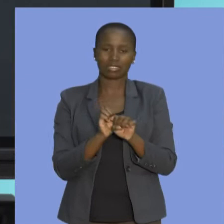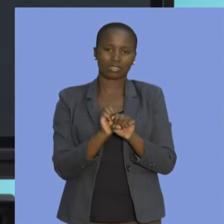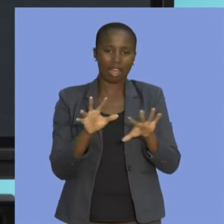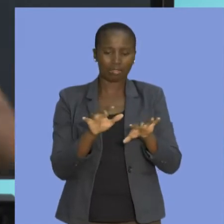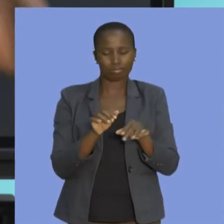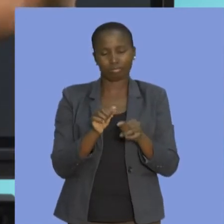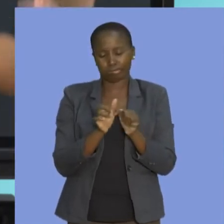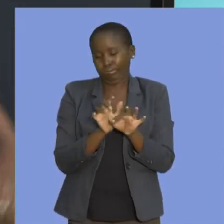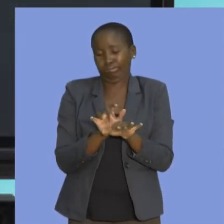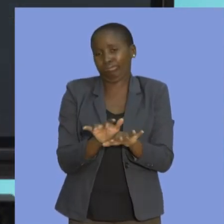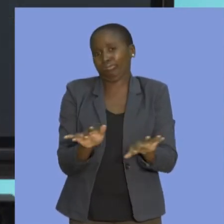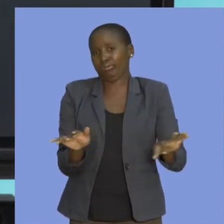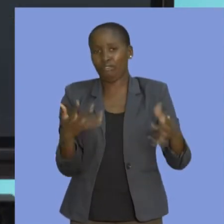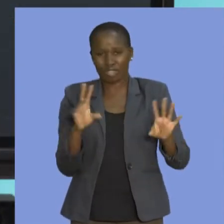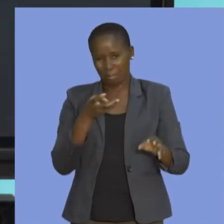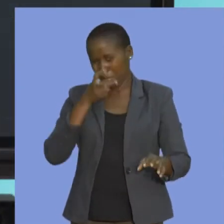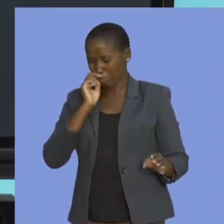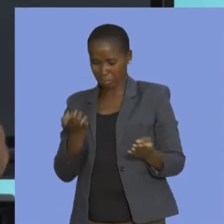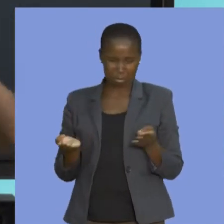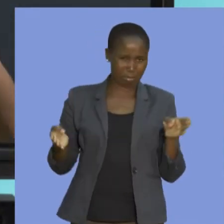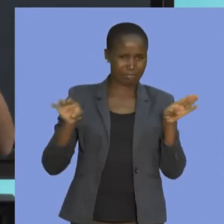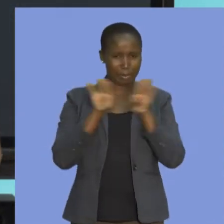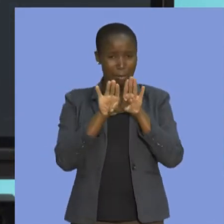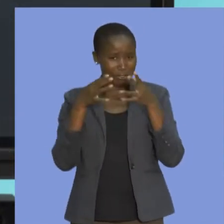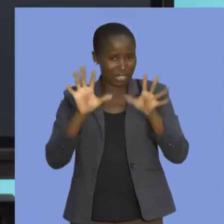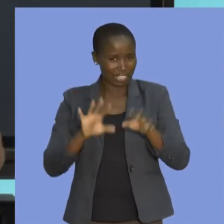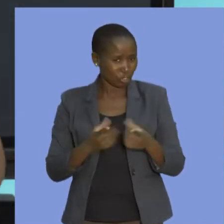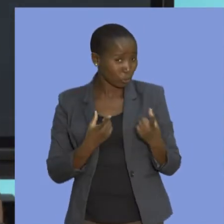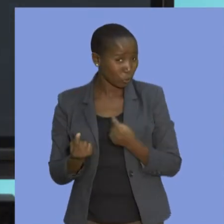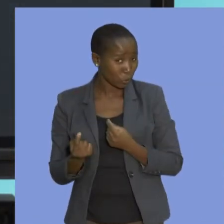We had like a hard lockdown, then